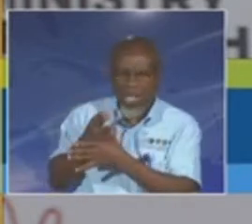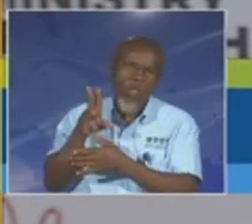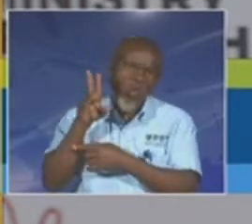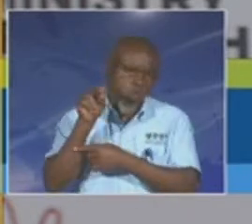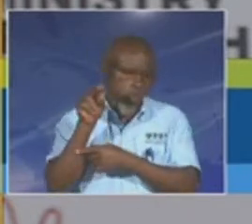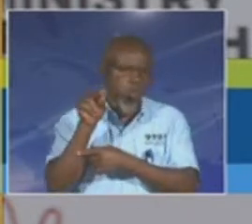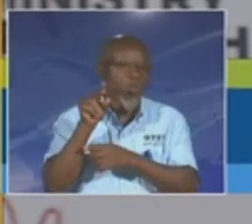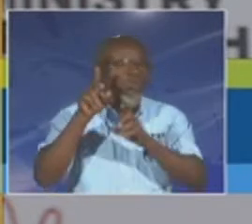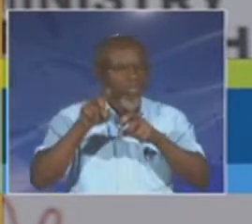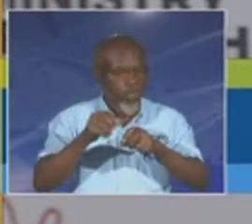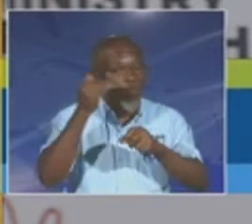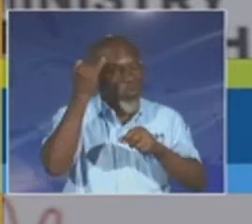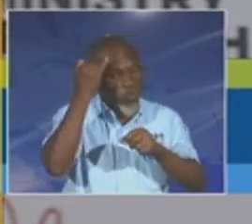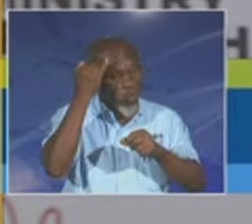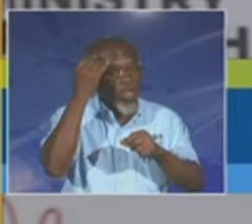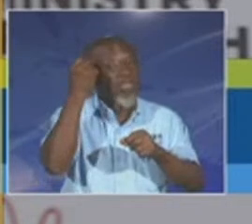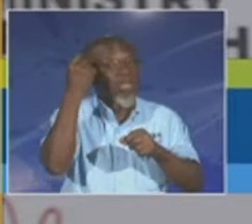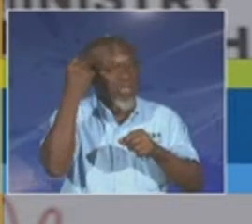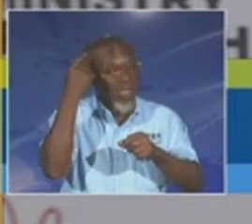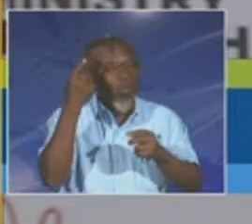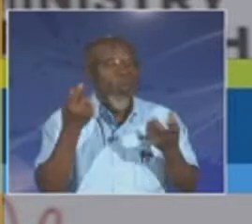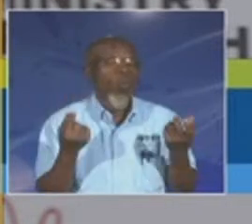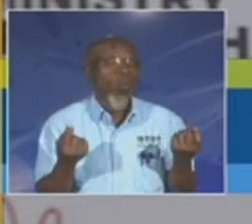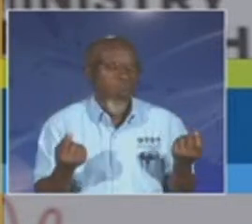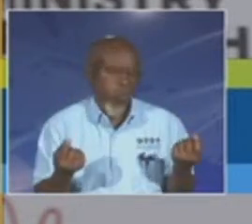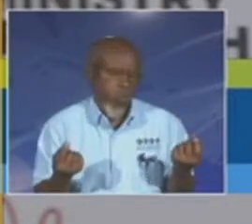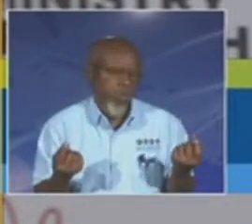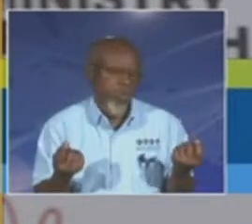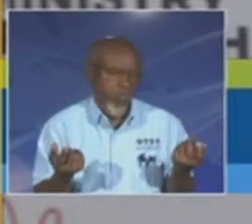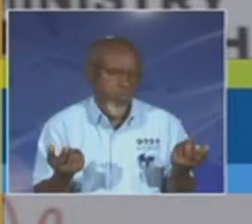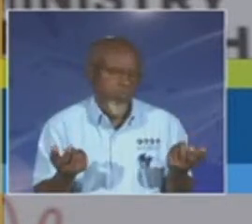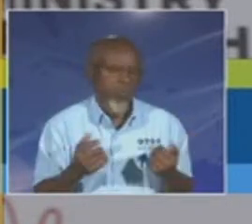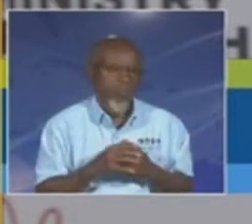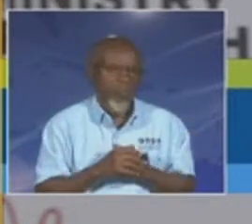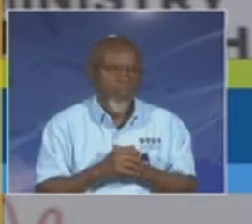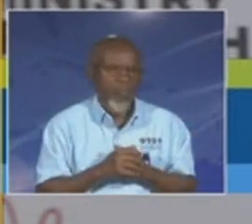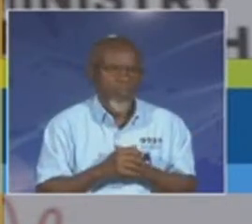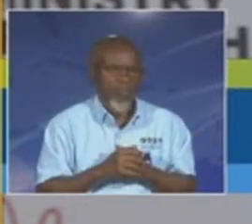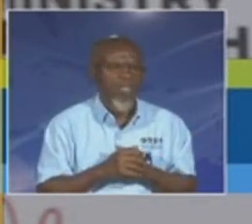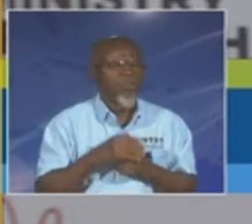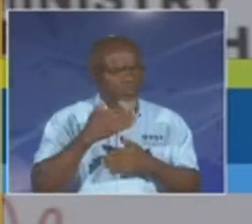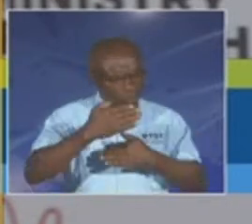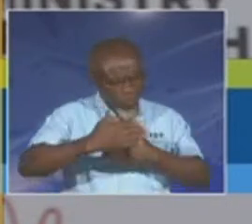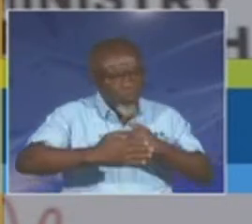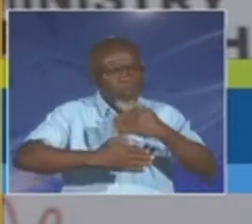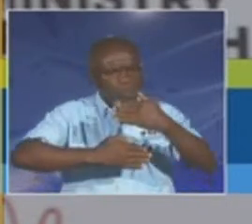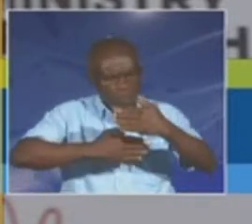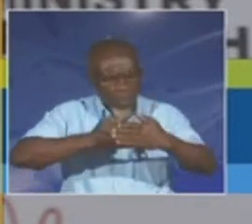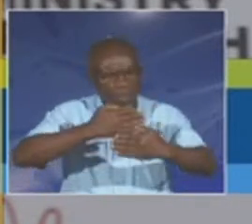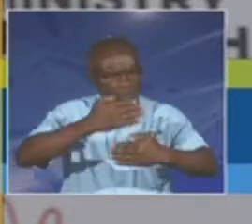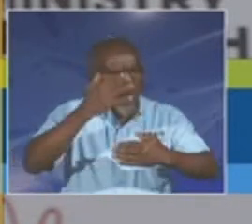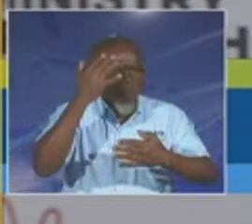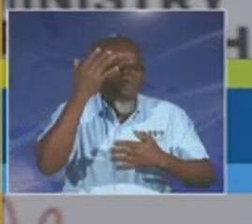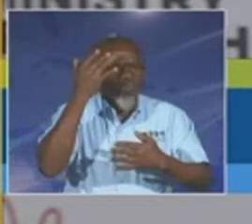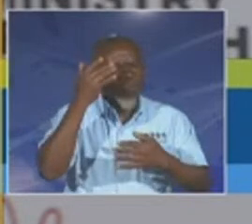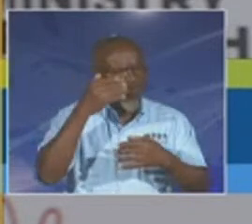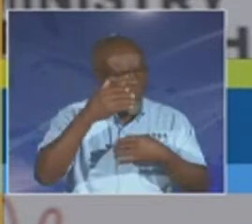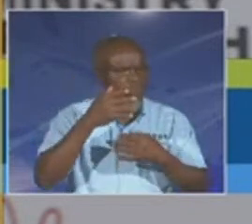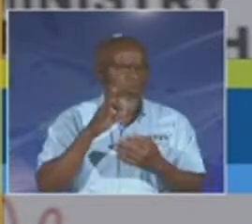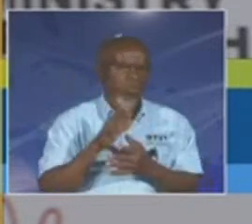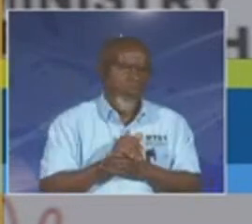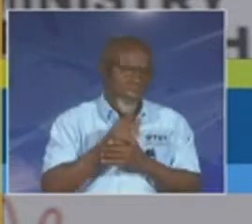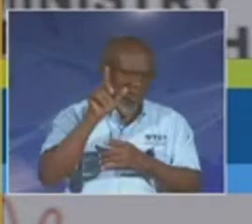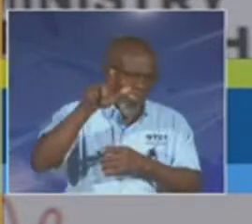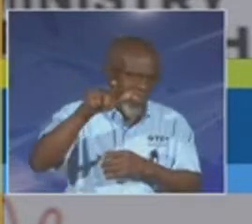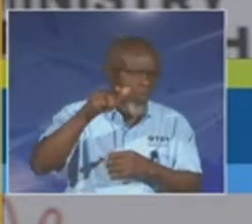how to prevent it from overwhelming our healthcare systems. And that, again, will take some time because the disease is still establishing itself, the virus